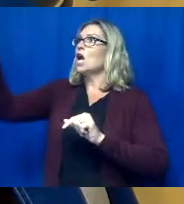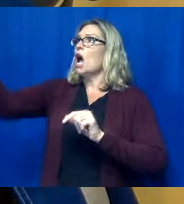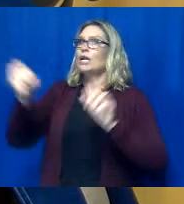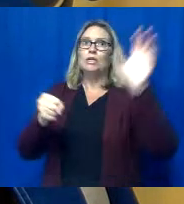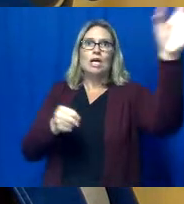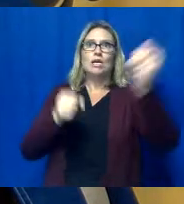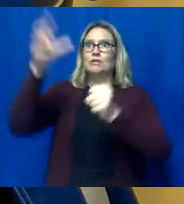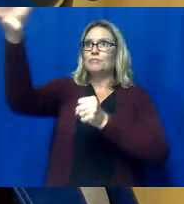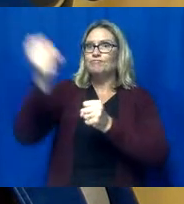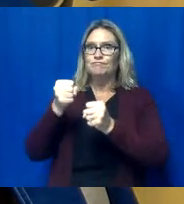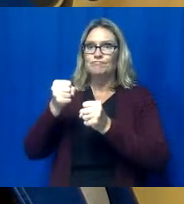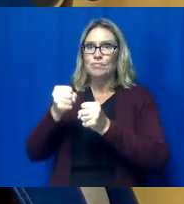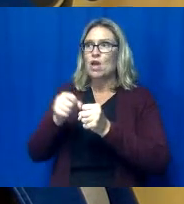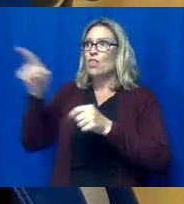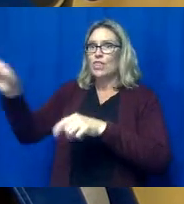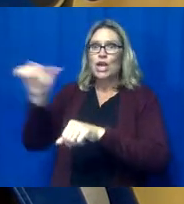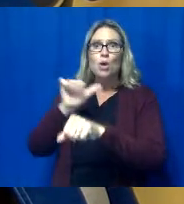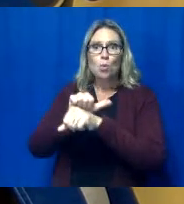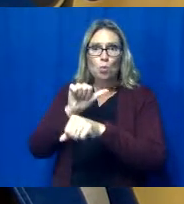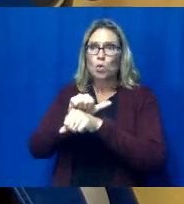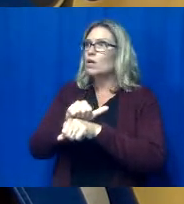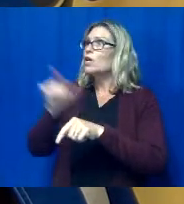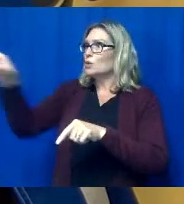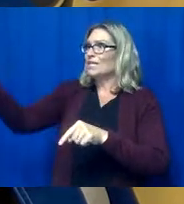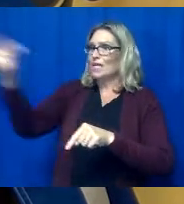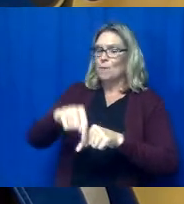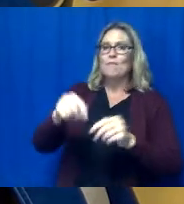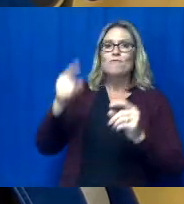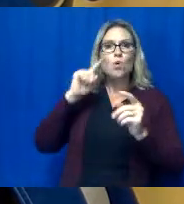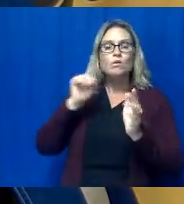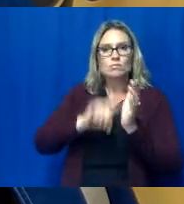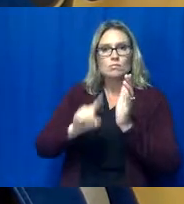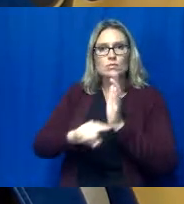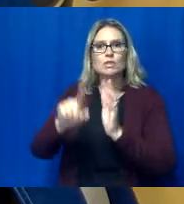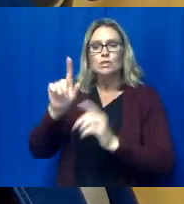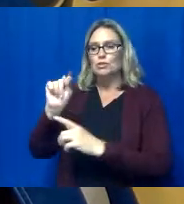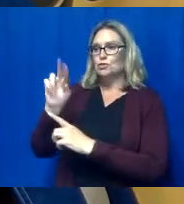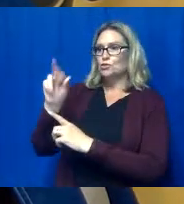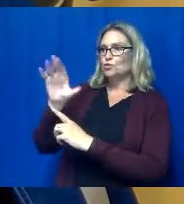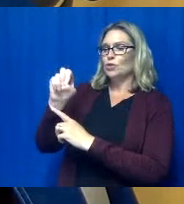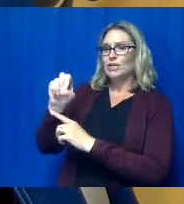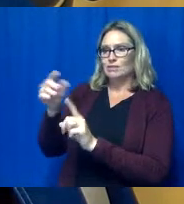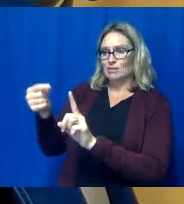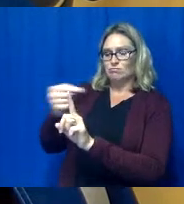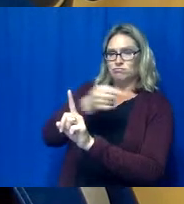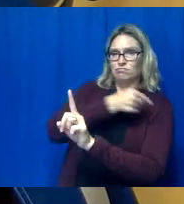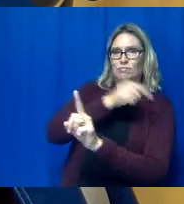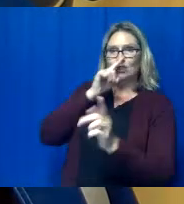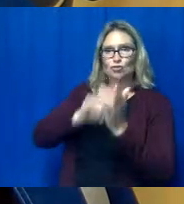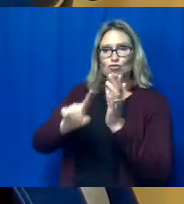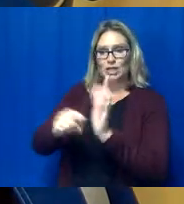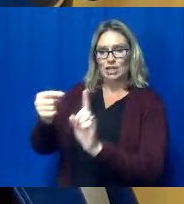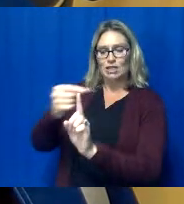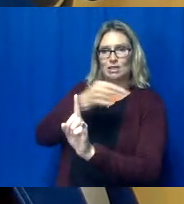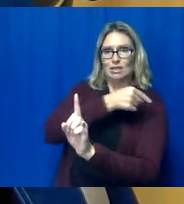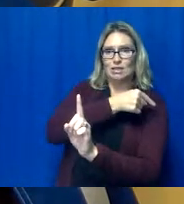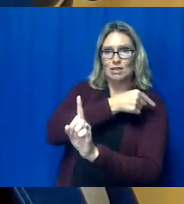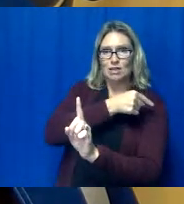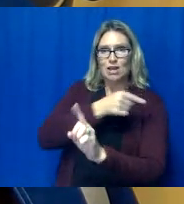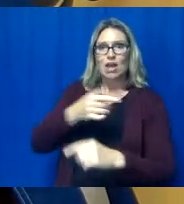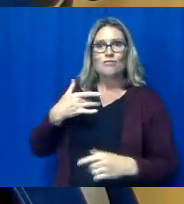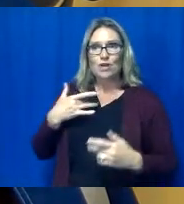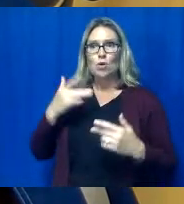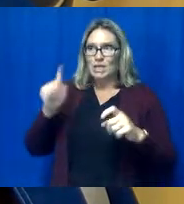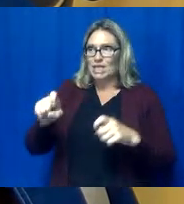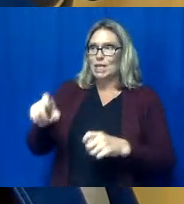already working in a system, and we have to say this, great challenges when it comes to human resources.